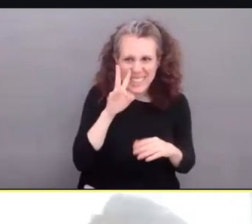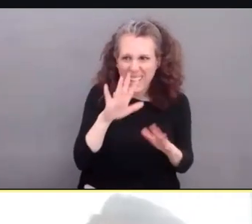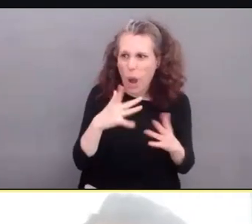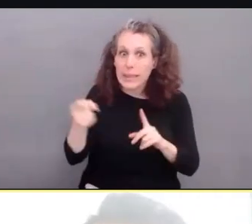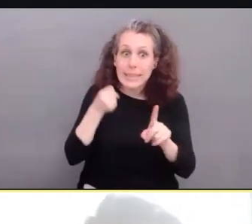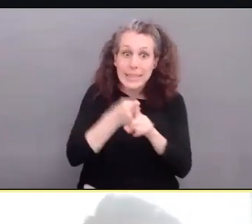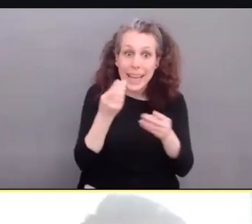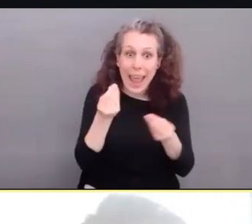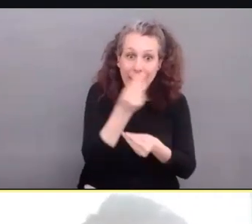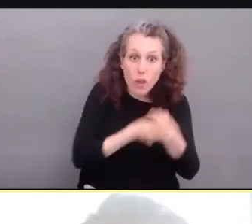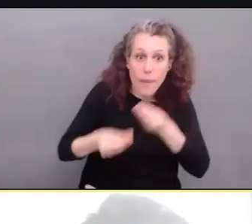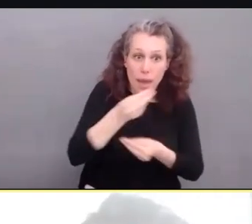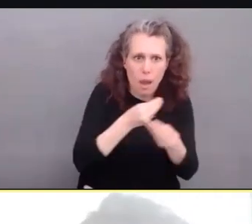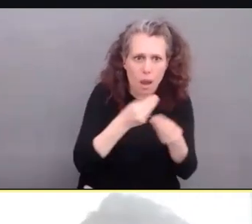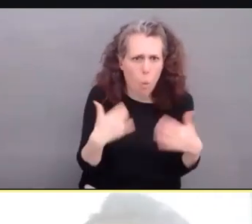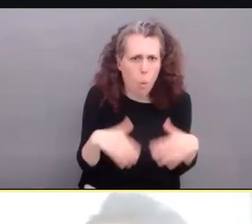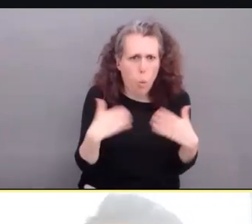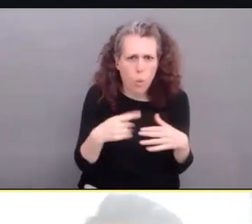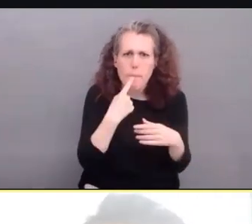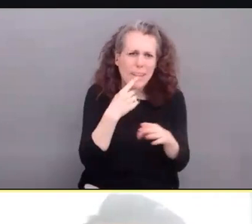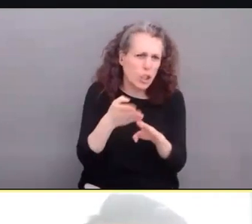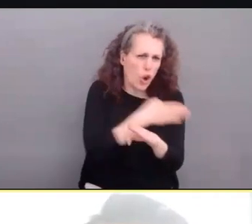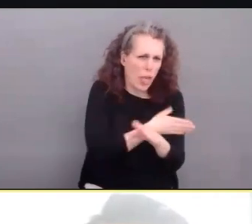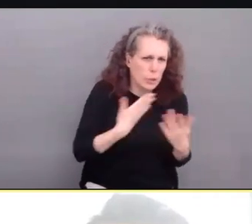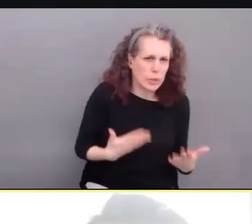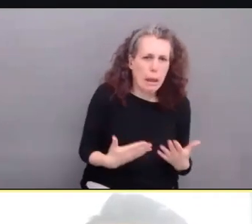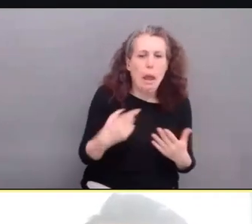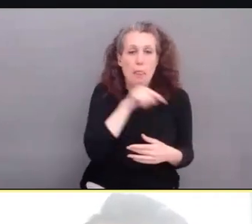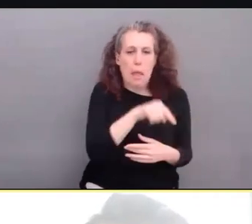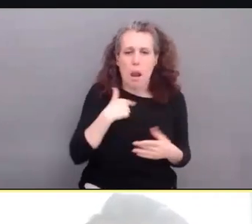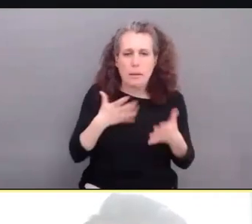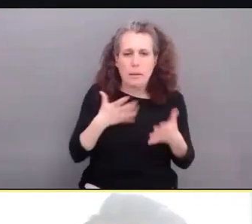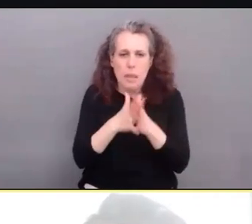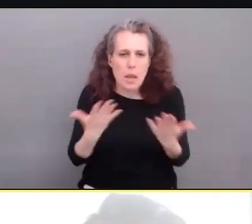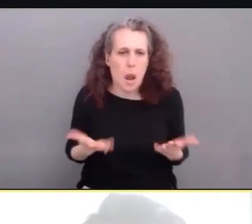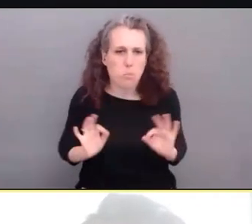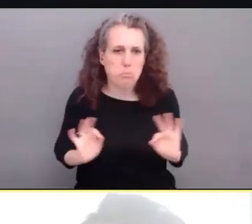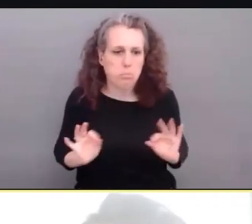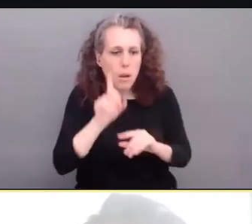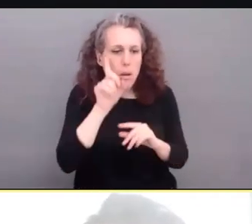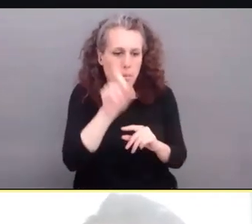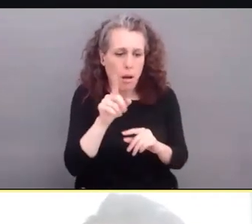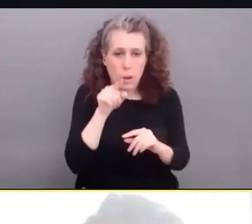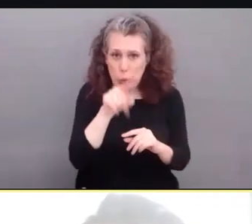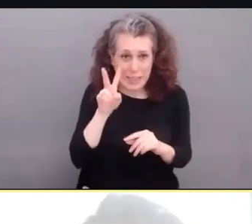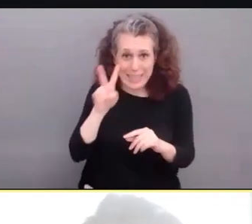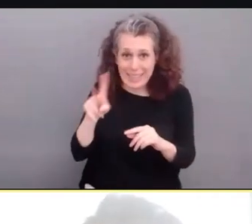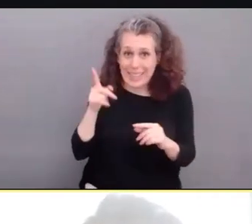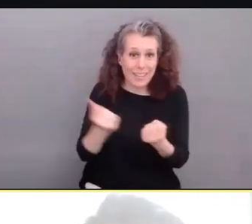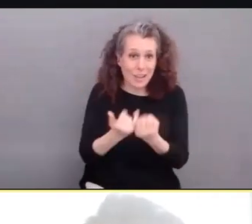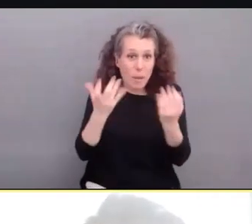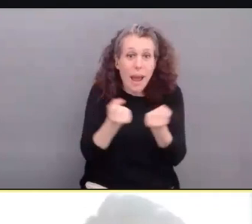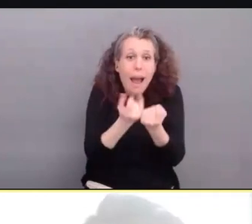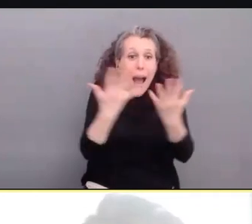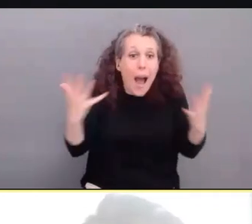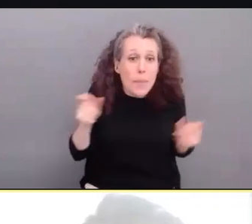its economic impact was already mentioned, so I will not go in too much detail, but you can see the numbers, how many persons